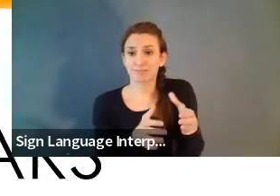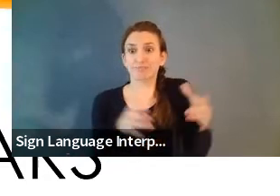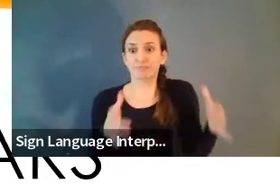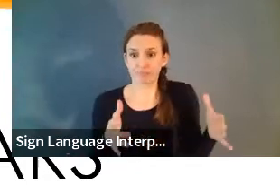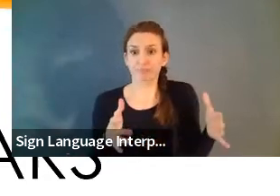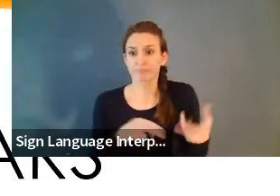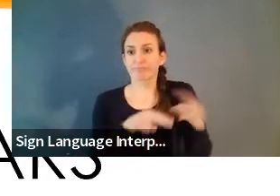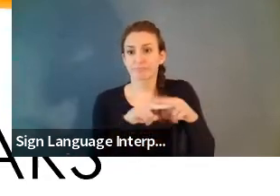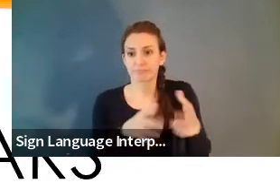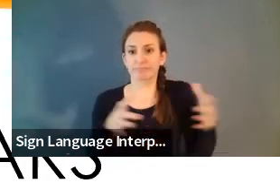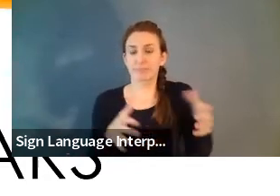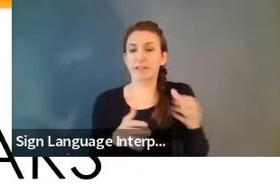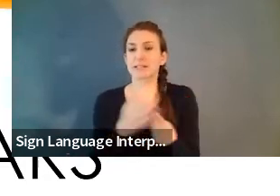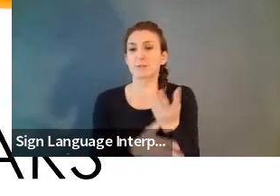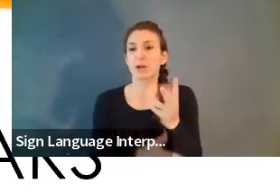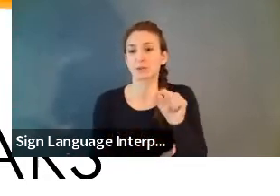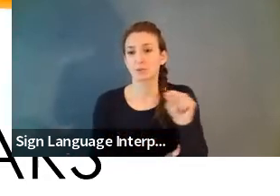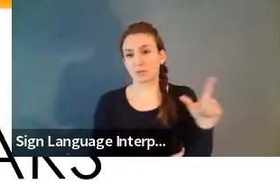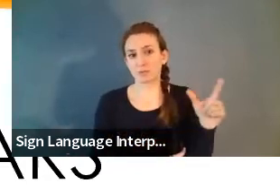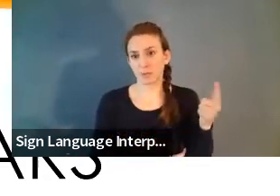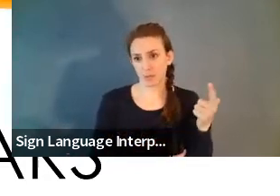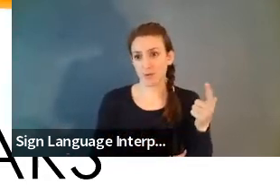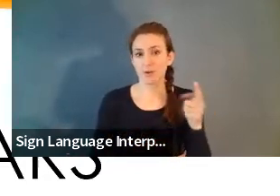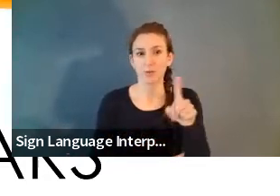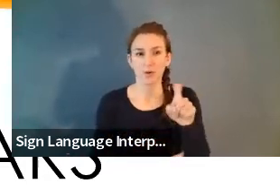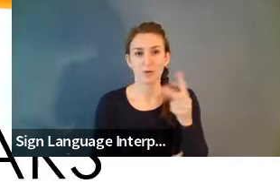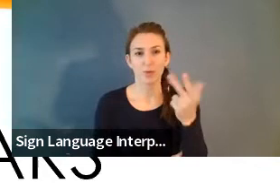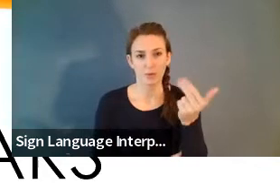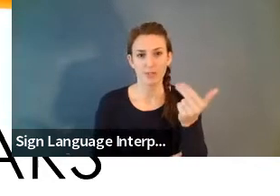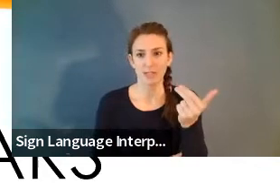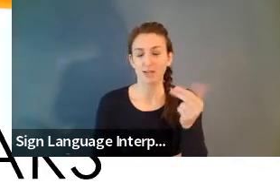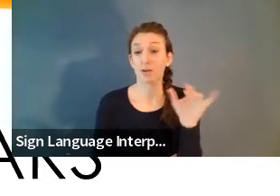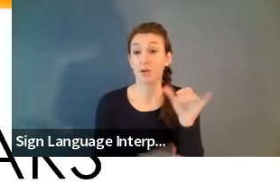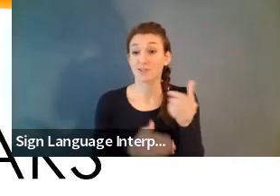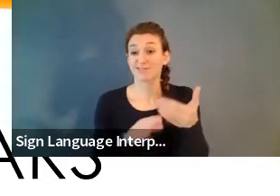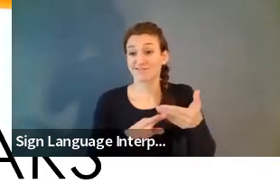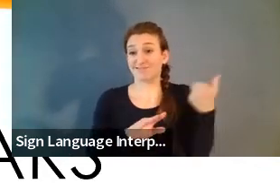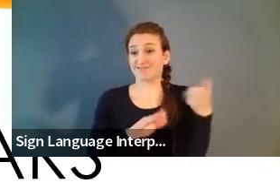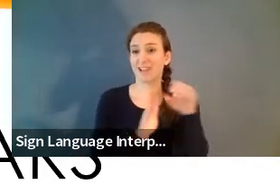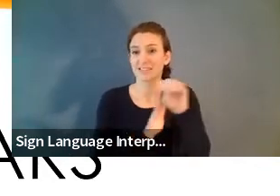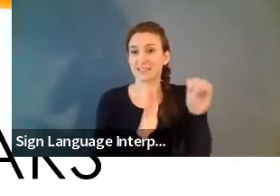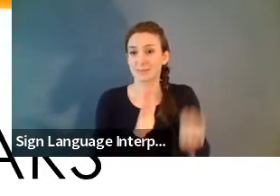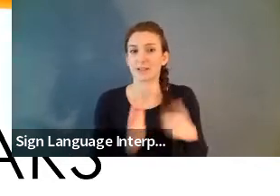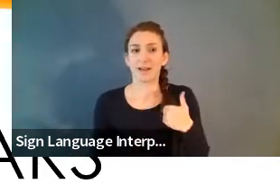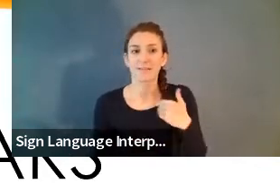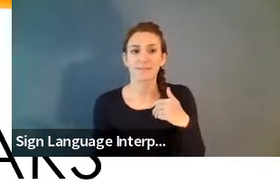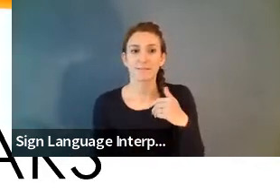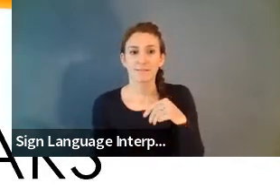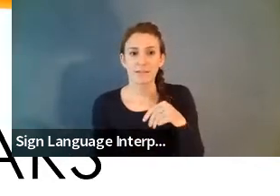in spring 2021, it was 113. And then just last semester, we had 113 students active and